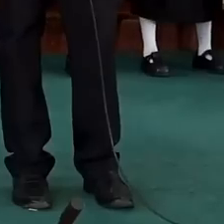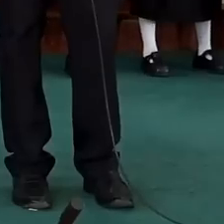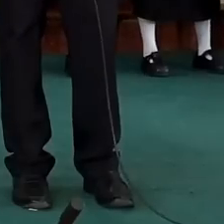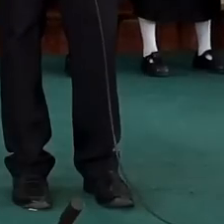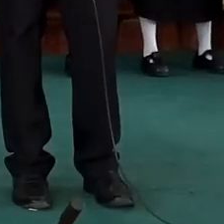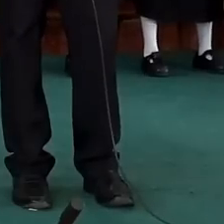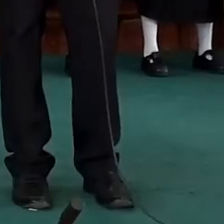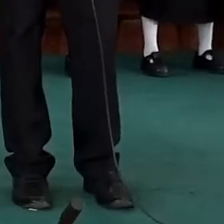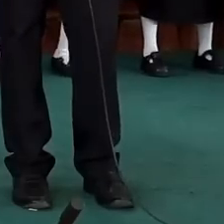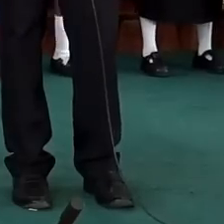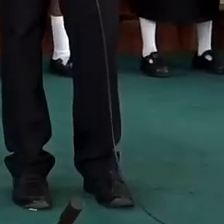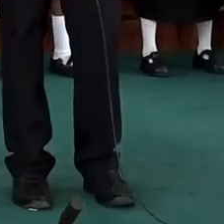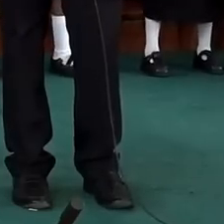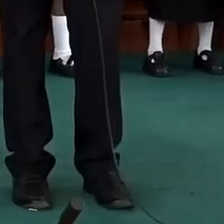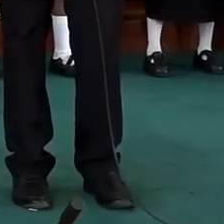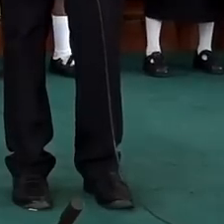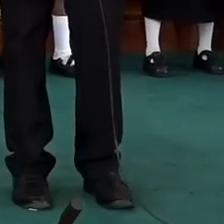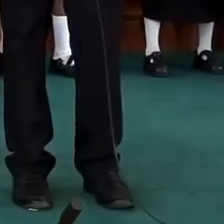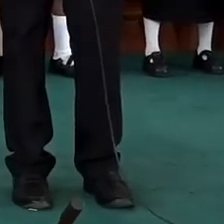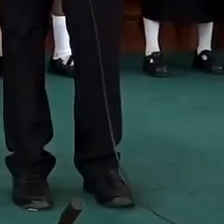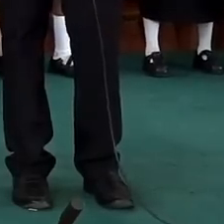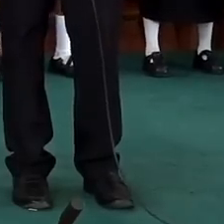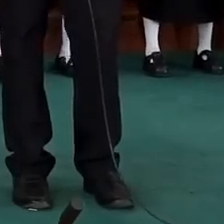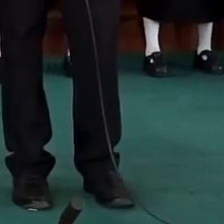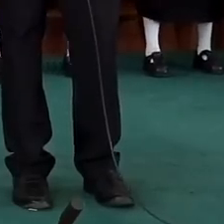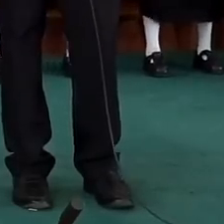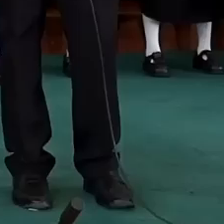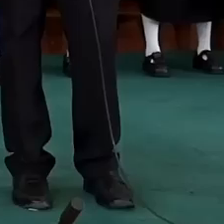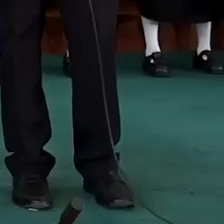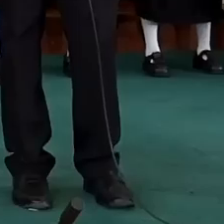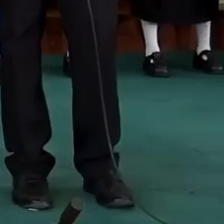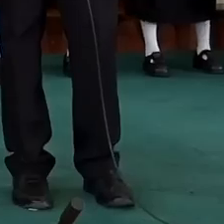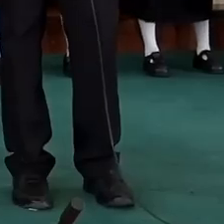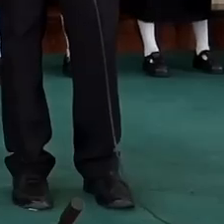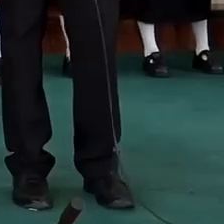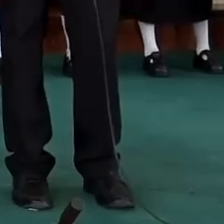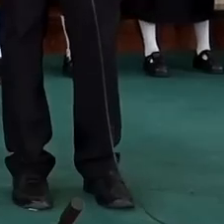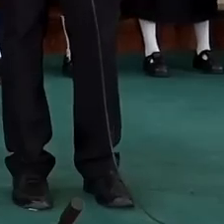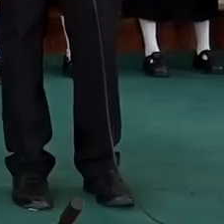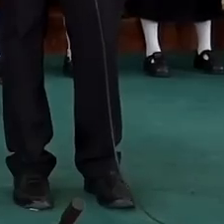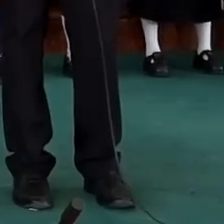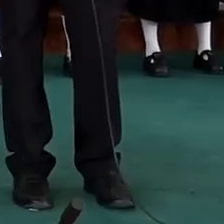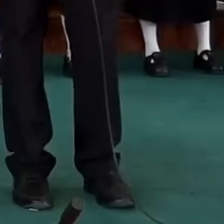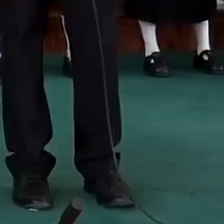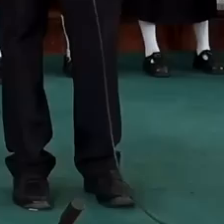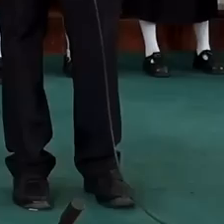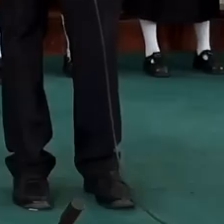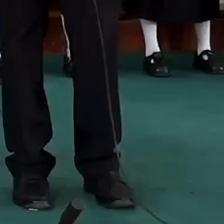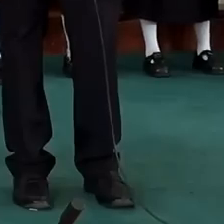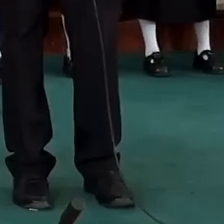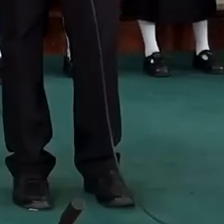Last sign, last sign, praise the Lord, they're coming. Last sign, tomorrow is our baptismal service. Last sign, last